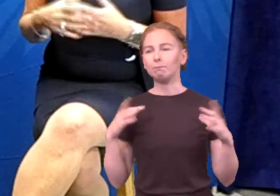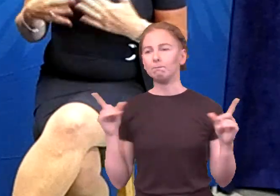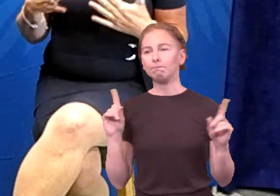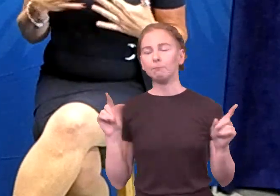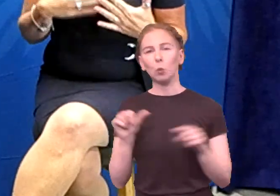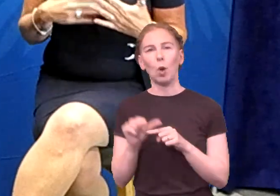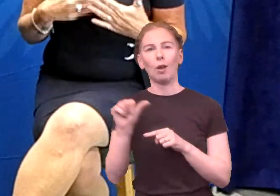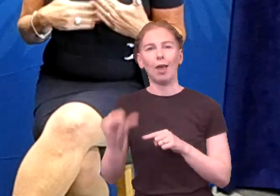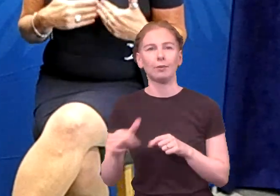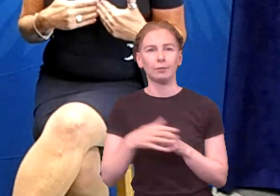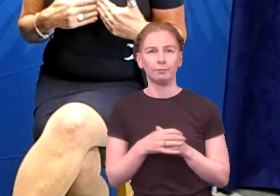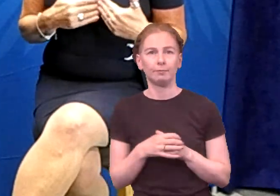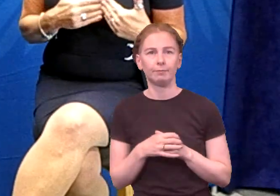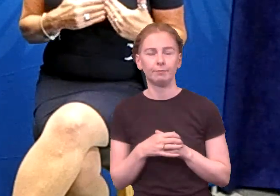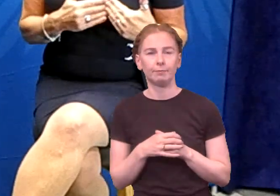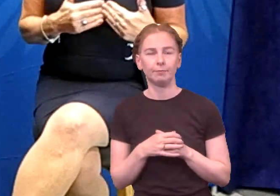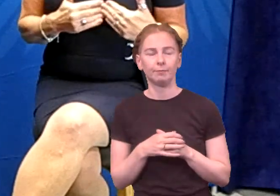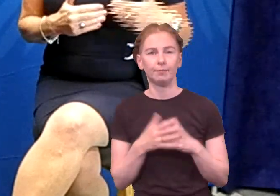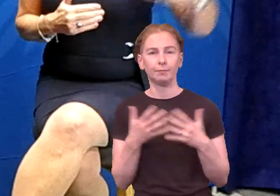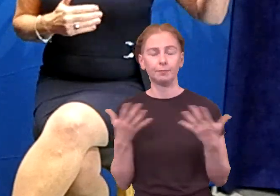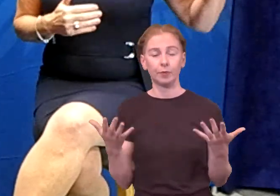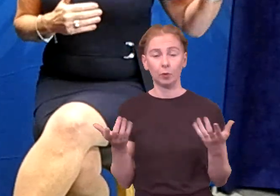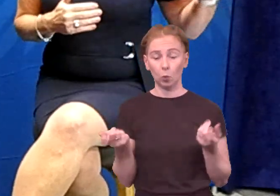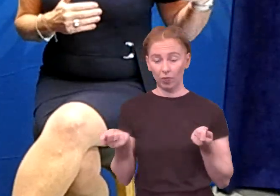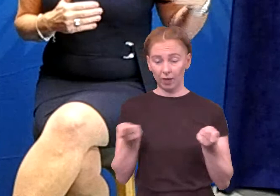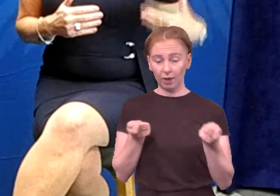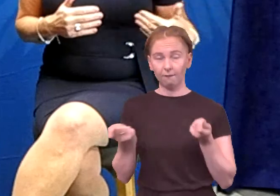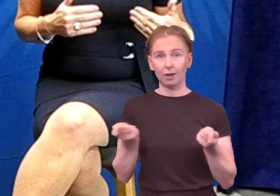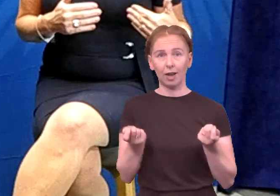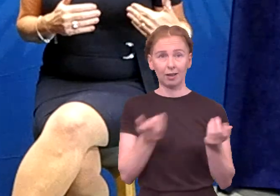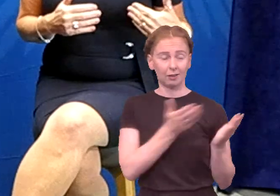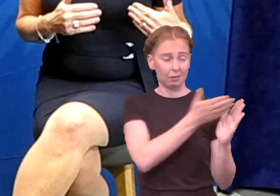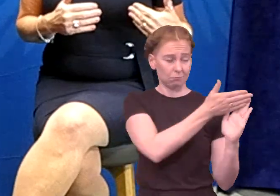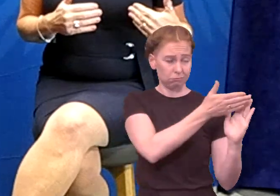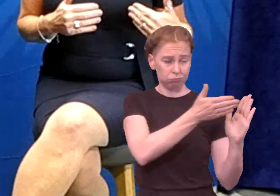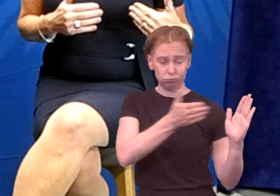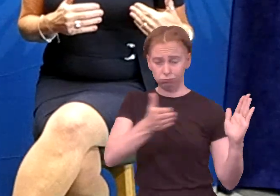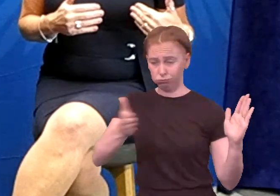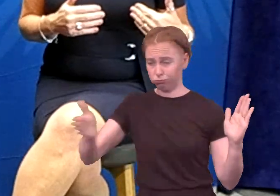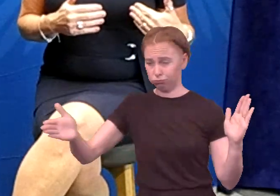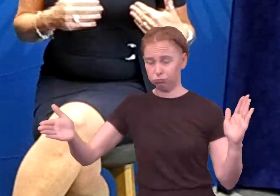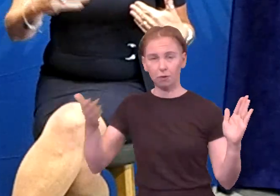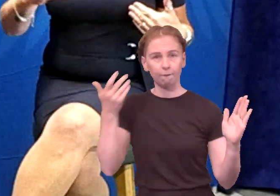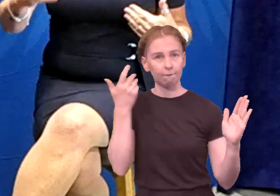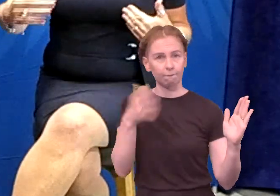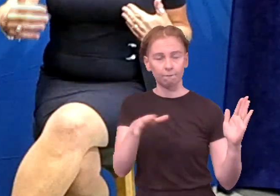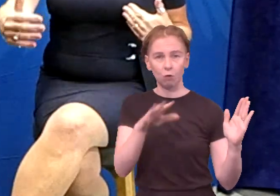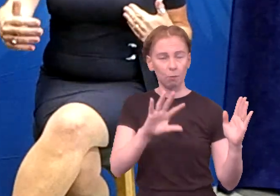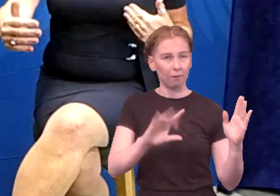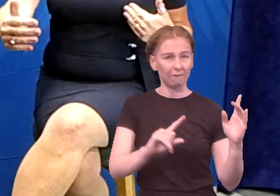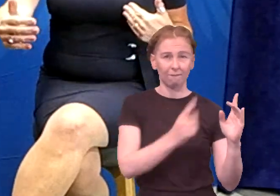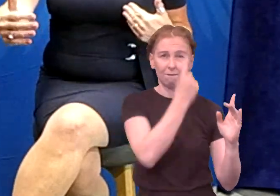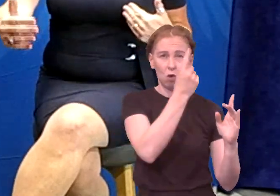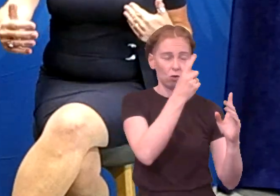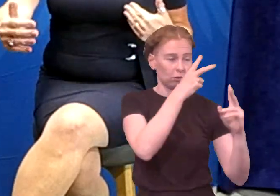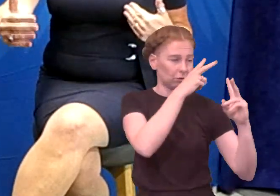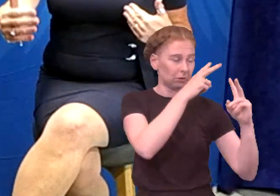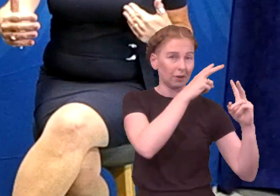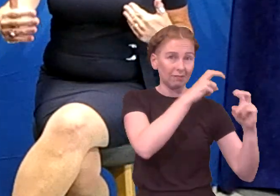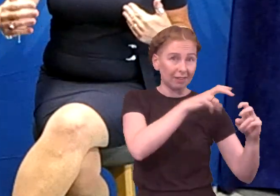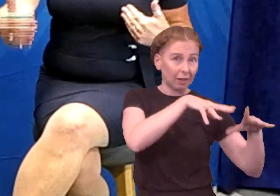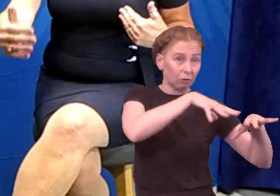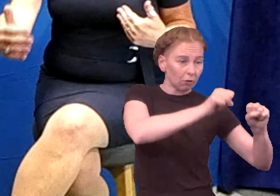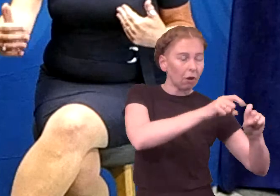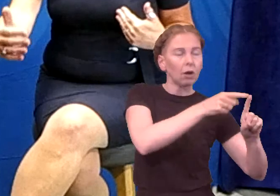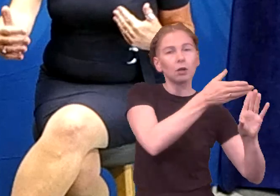life. And the journey with the navigator is from that very first point of identification right through to when that individual feels that